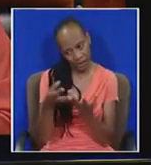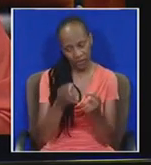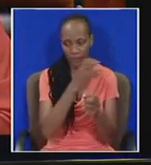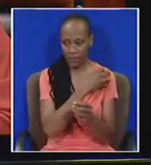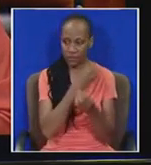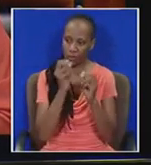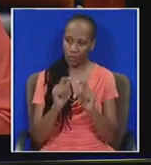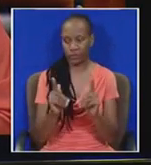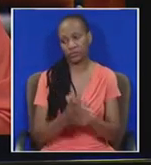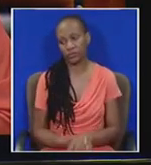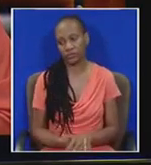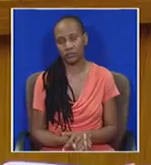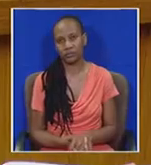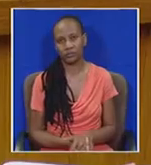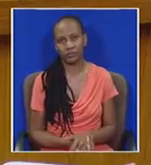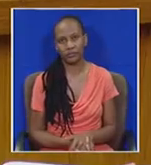finish.